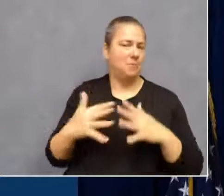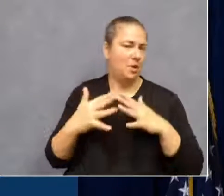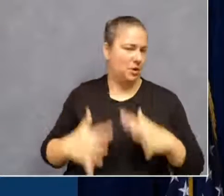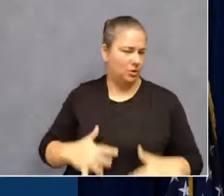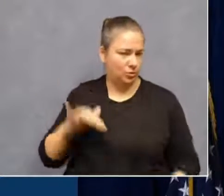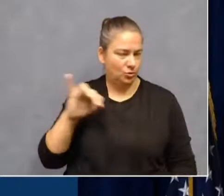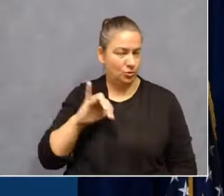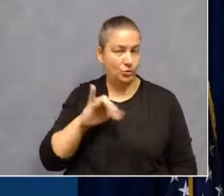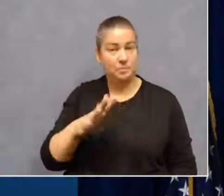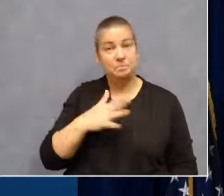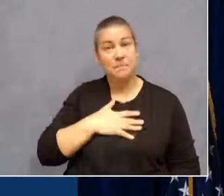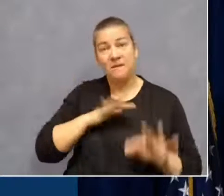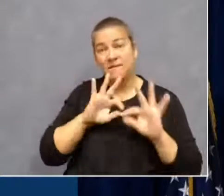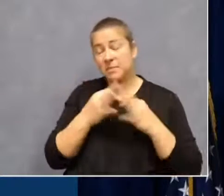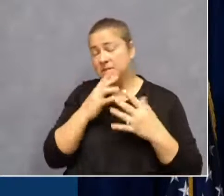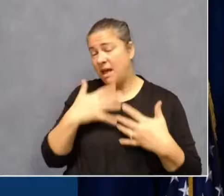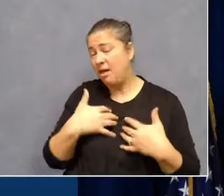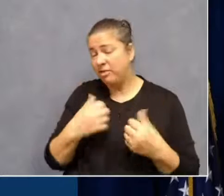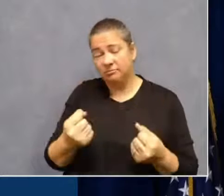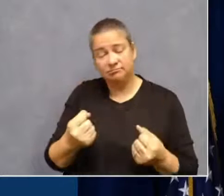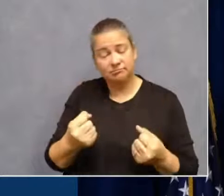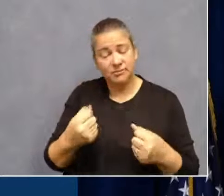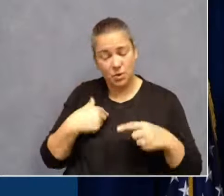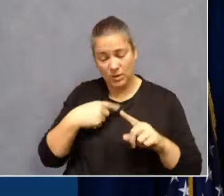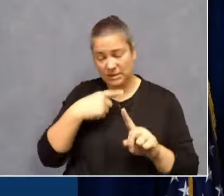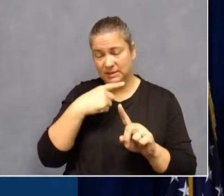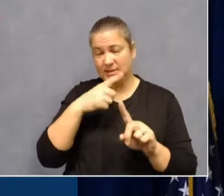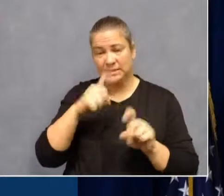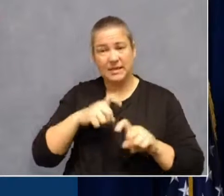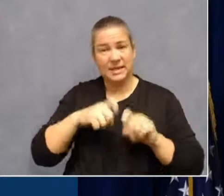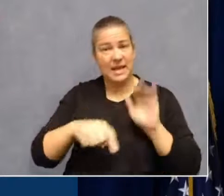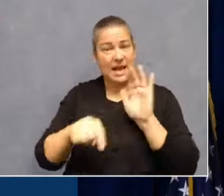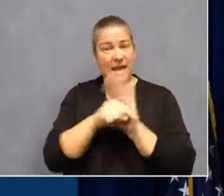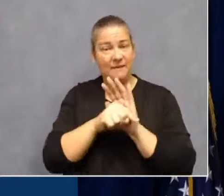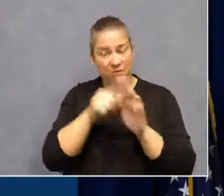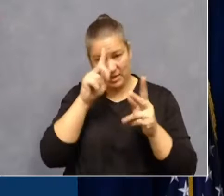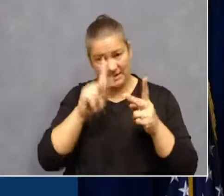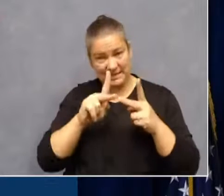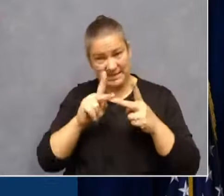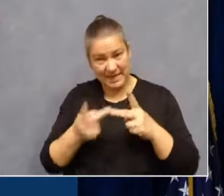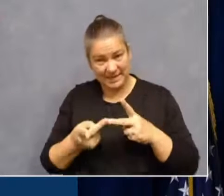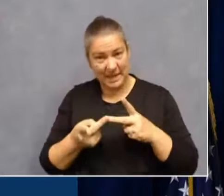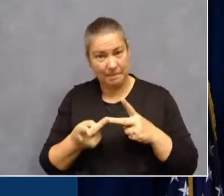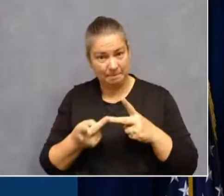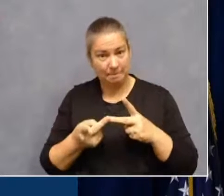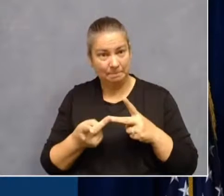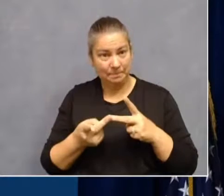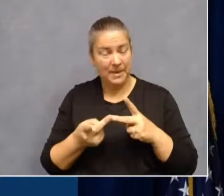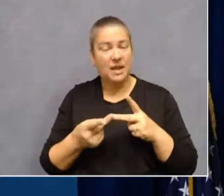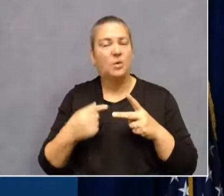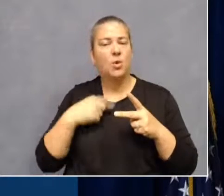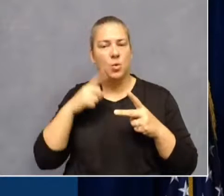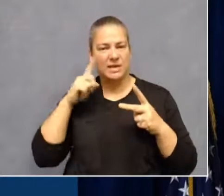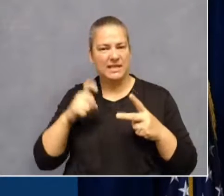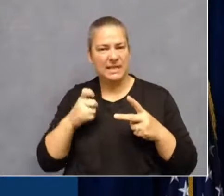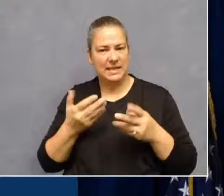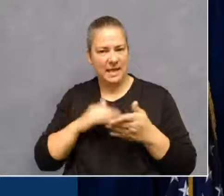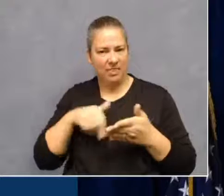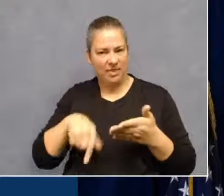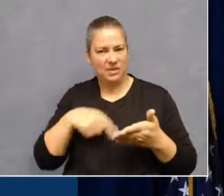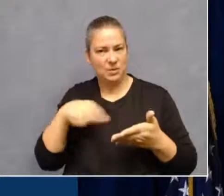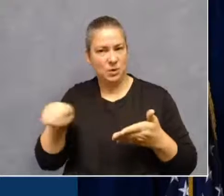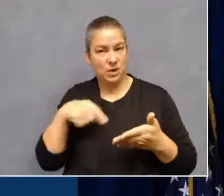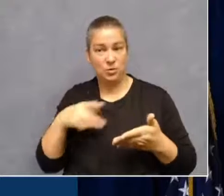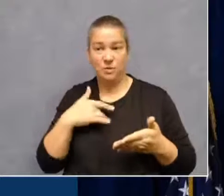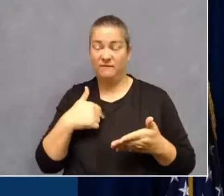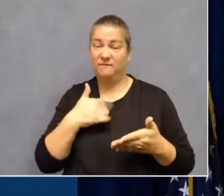feeling healthy. We tested negative for the second time at the end of last week, and we'll be tested again this week. We're feeling good.